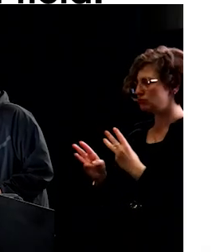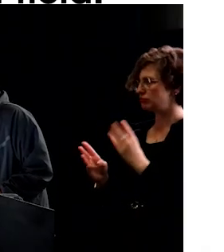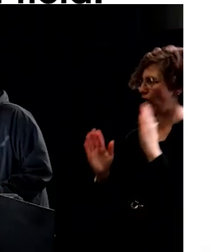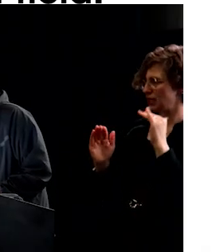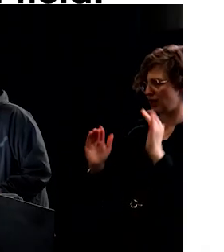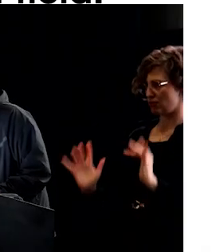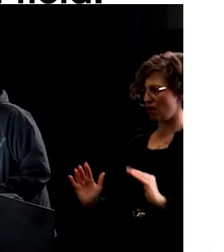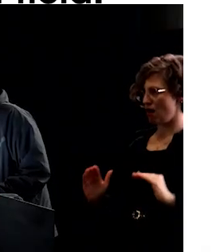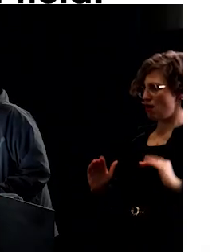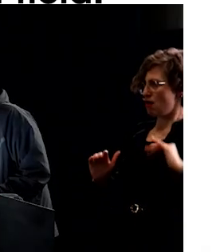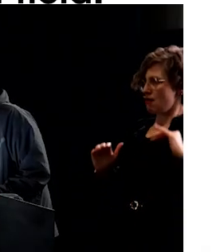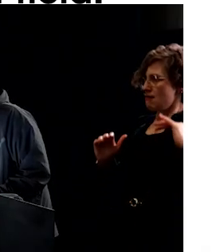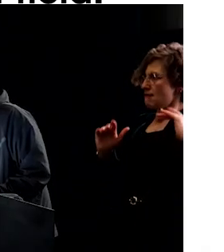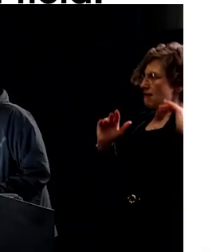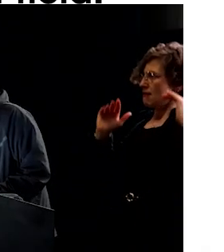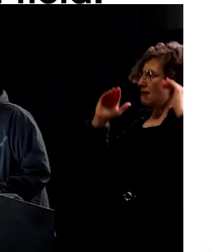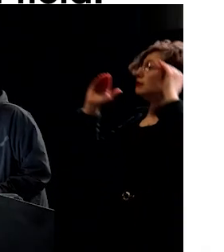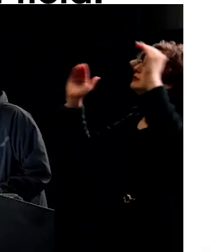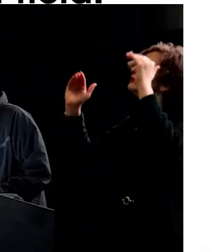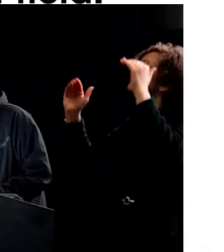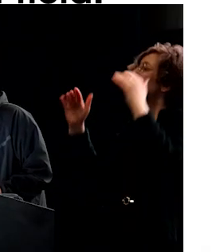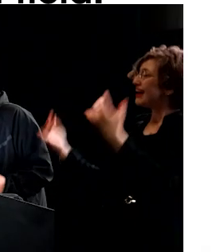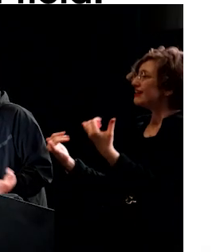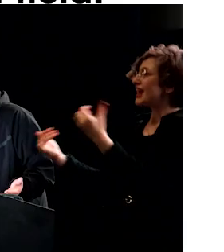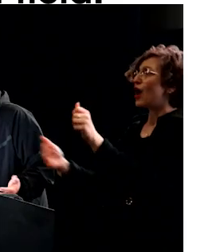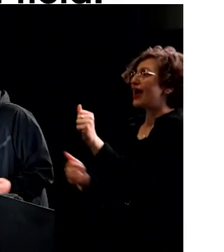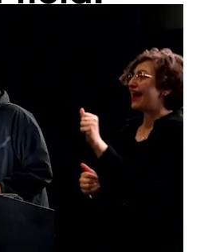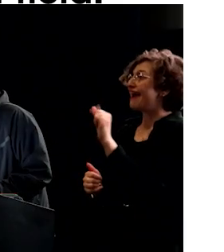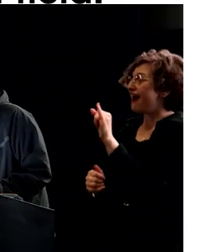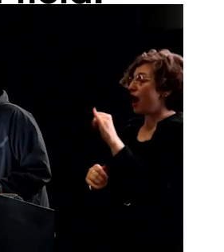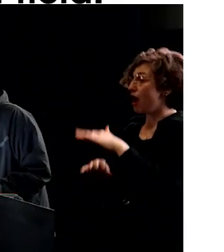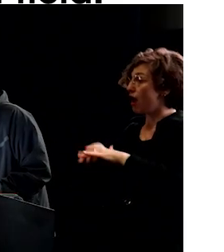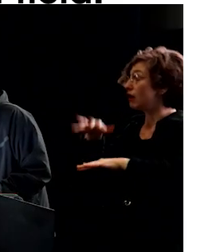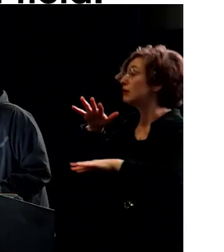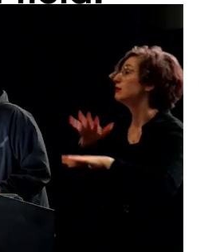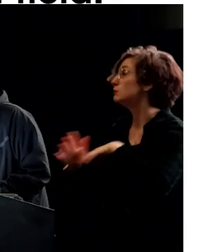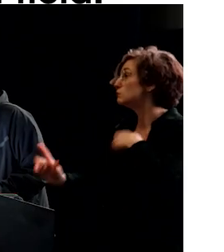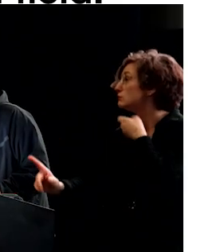is growing even more competitive, and some design